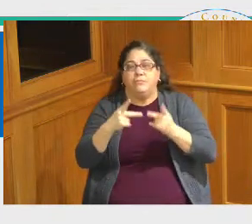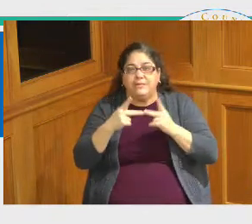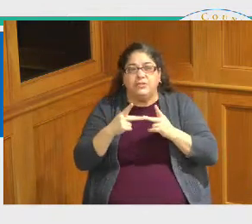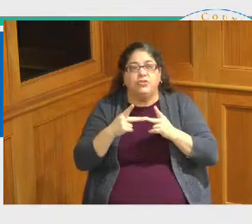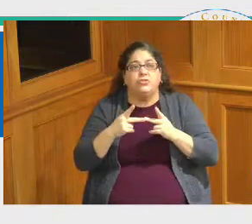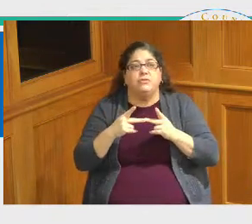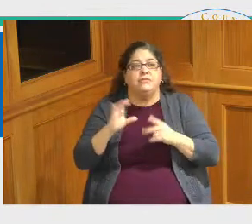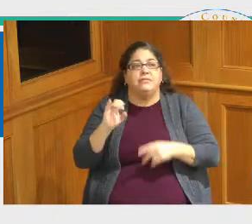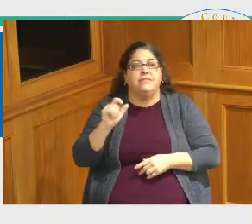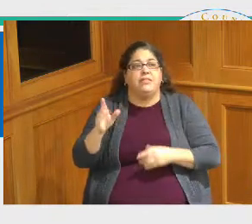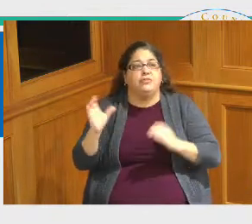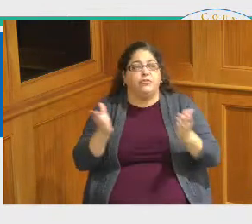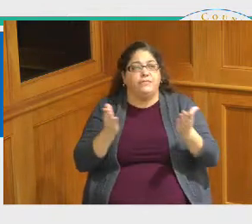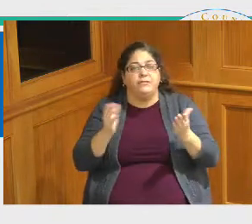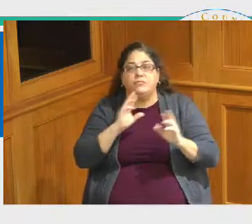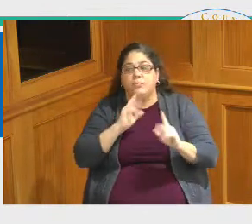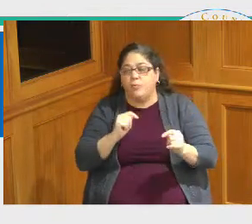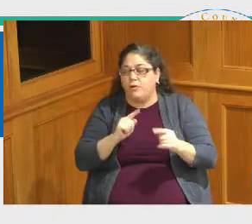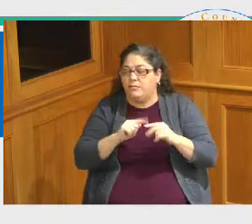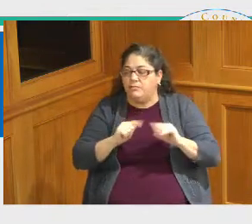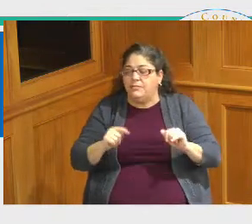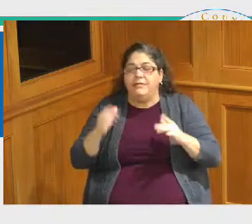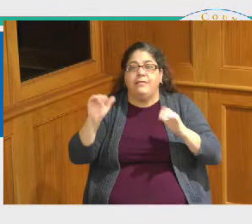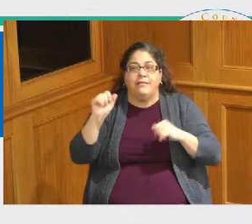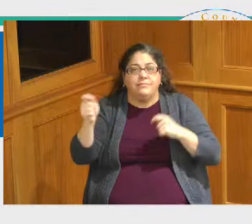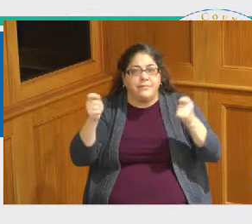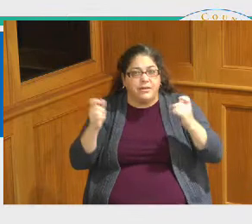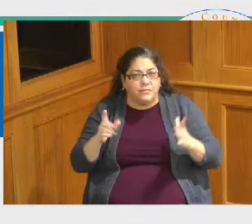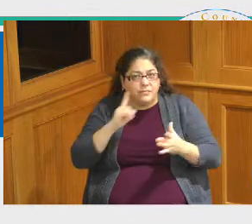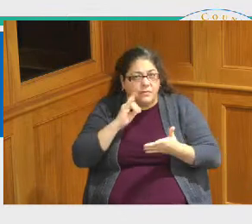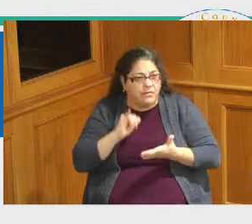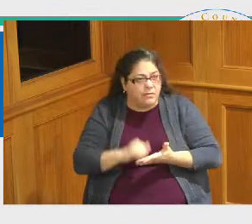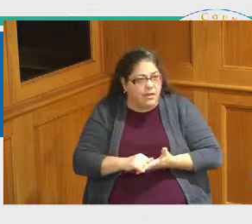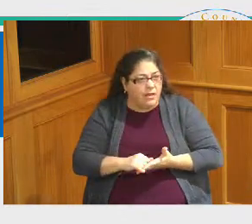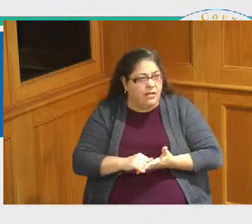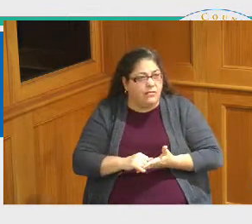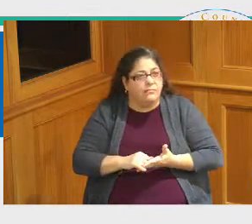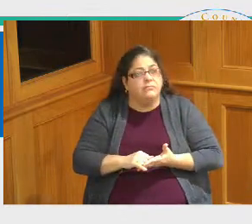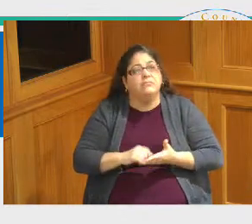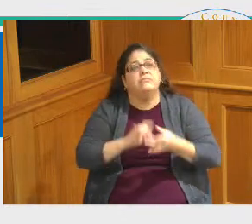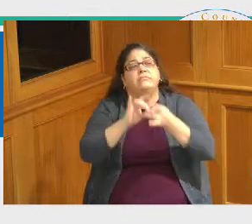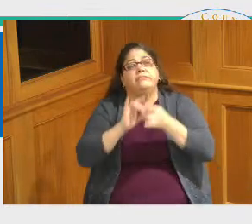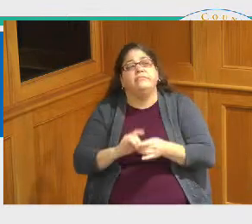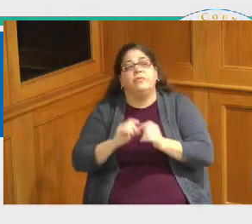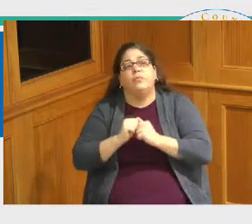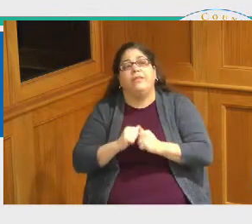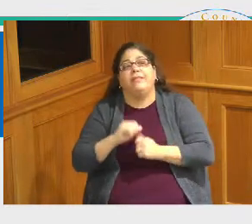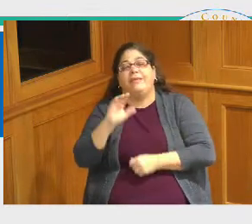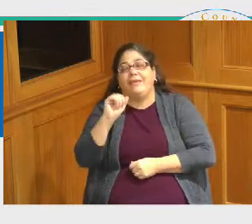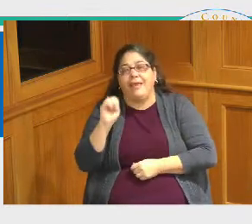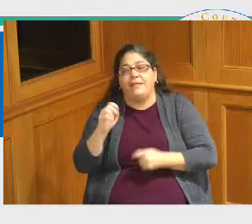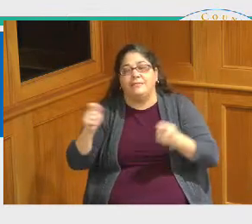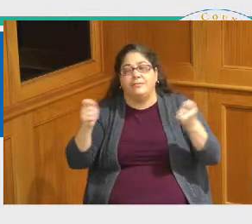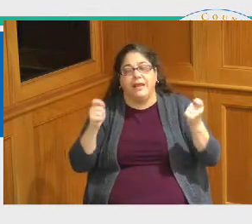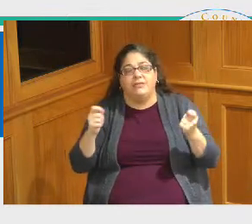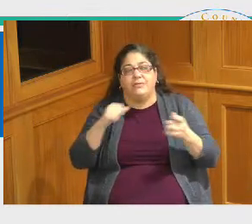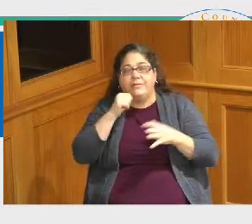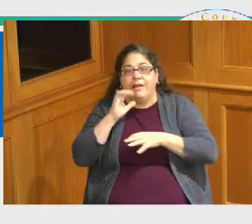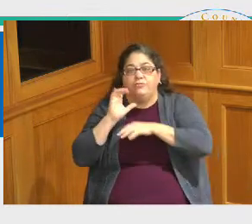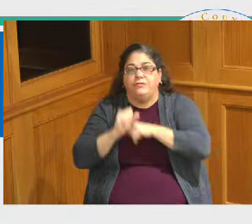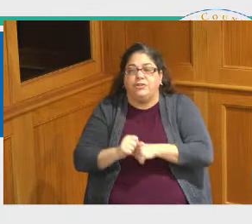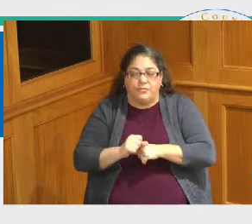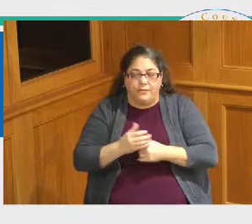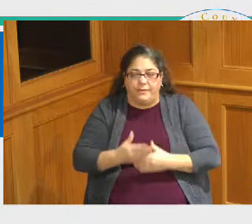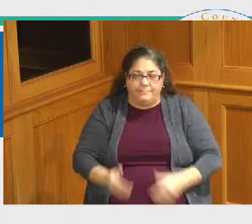Commissioners, civil service reporting. And also the case management is really related to like employee labor relations associated cases, not what you would traditionally think of.